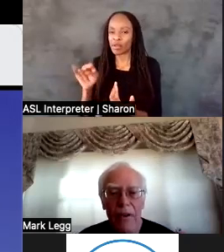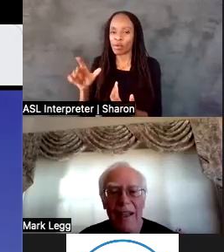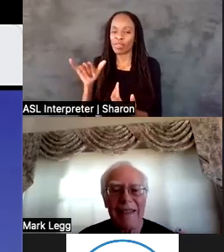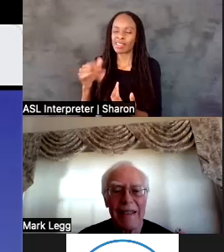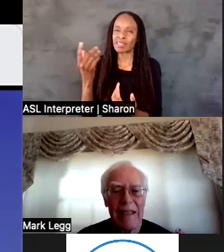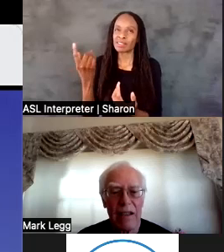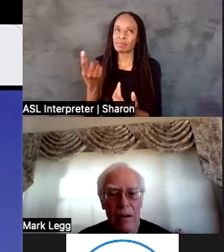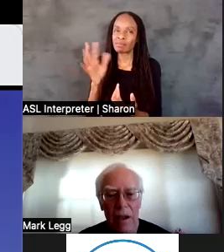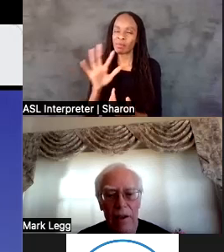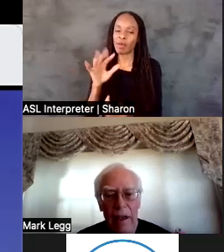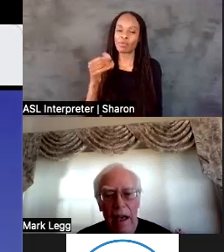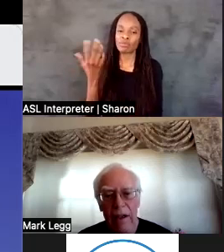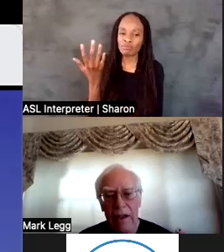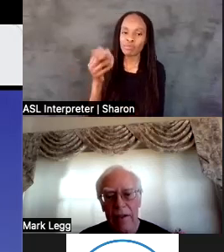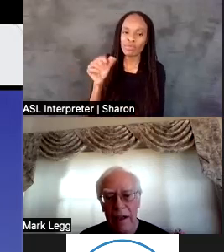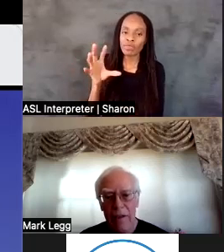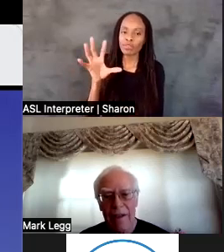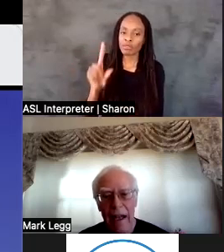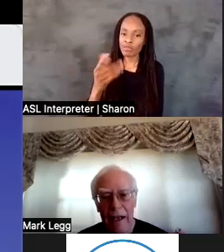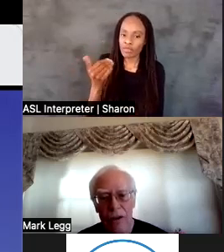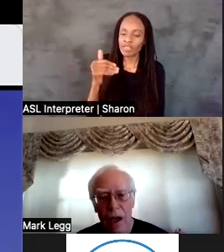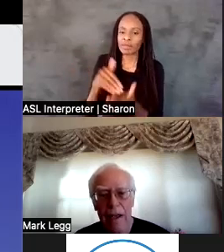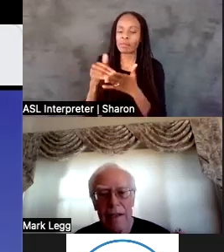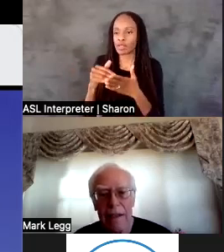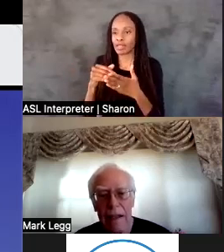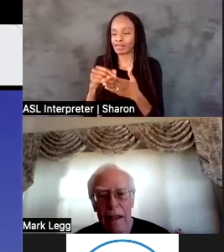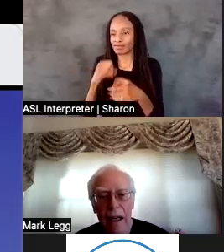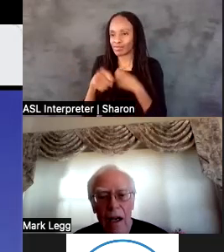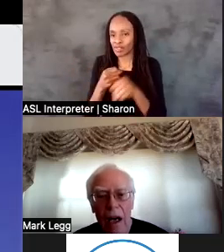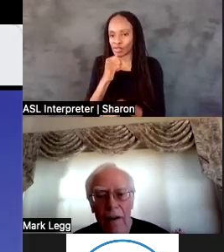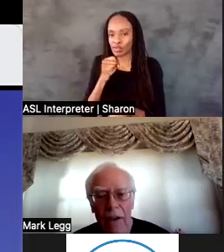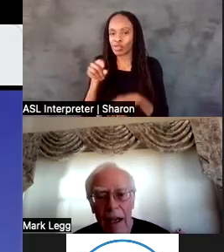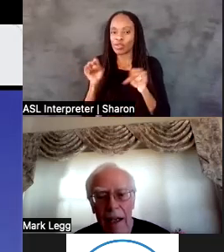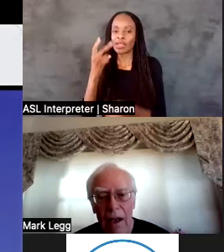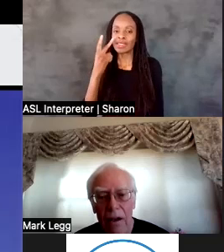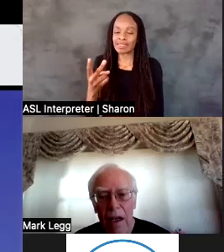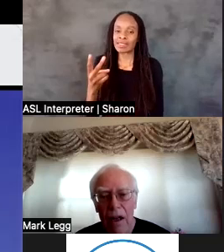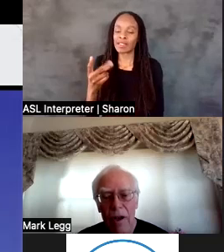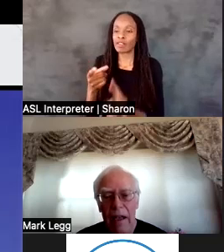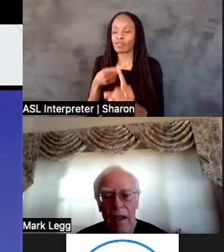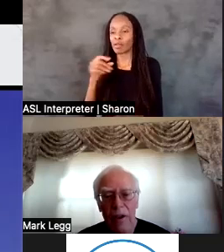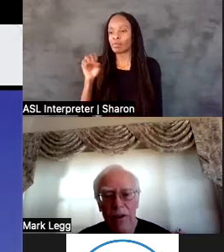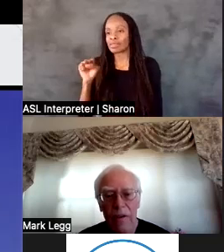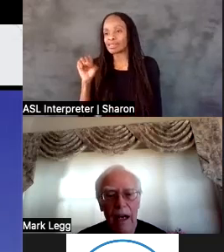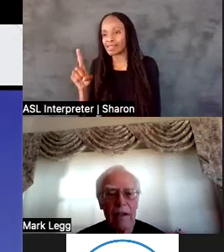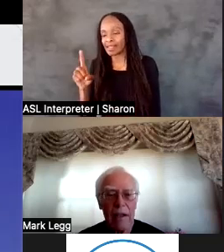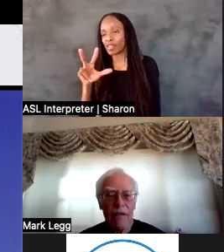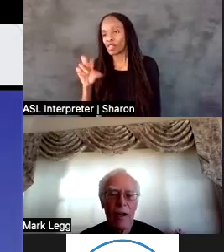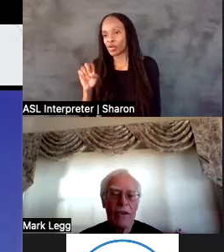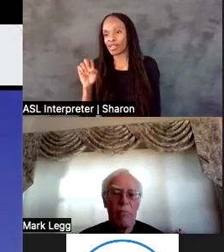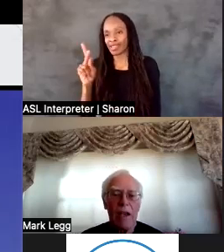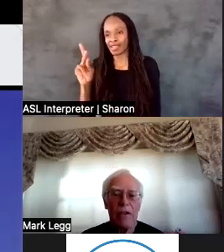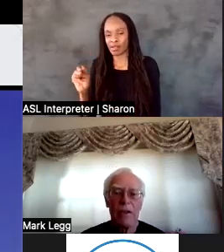been offset 60 kilometers. And you can see there in the San Diego Trough SDT off of San Diego, 30 kilometers. So we've got,